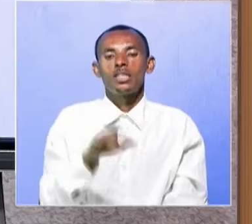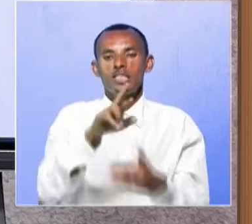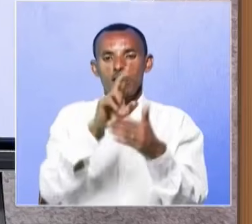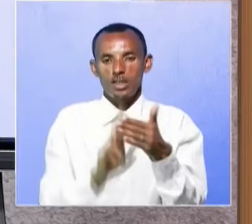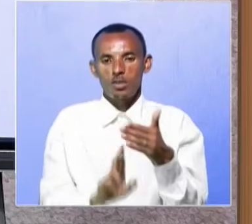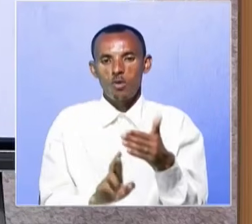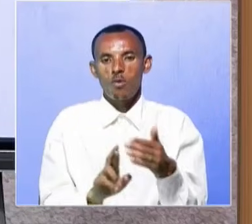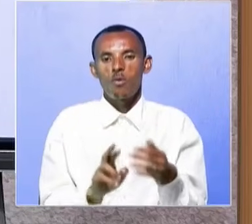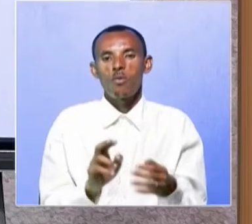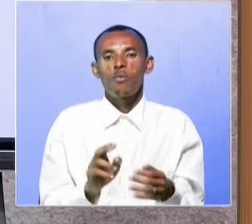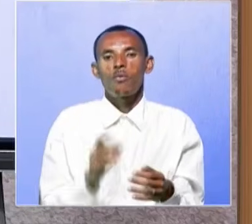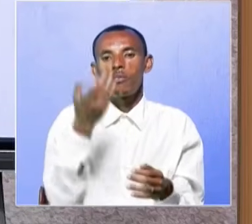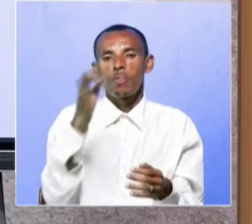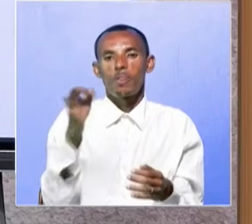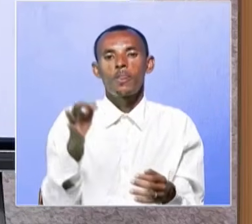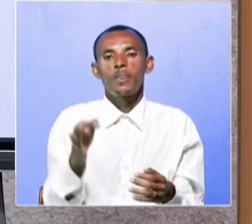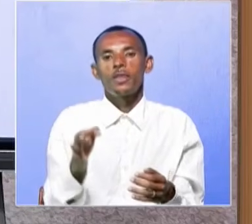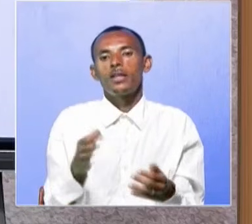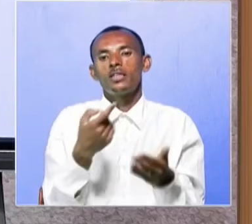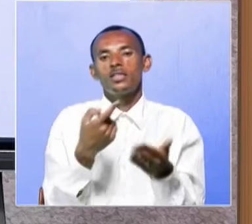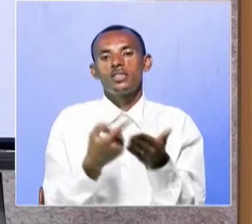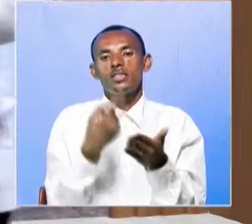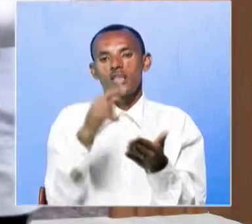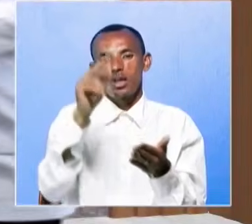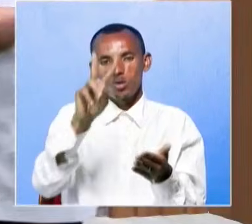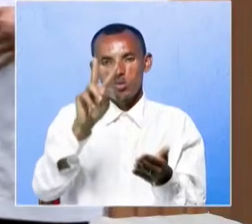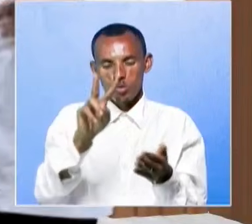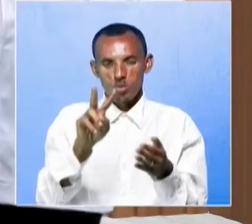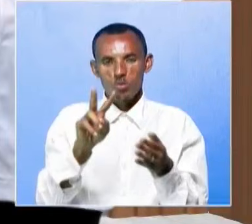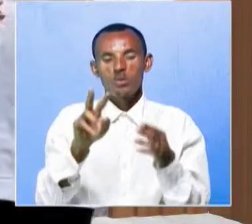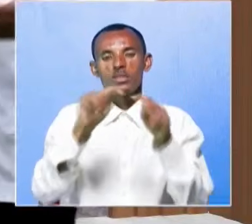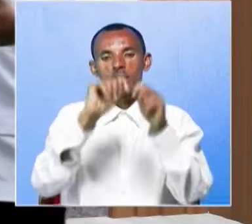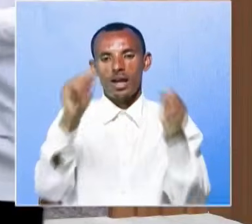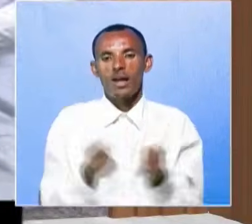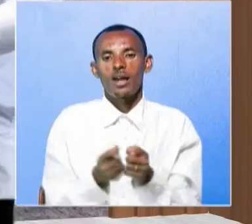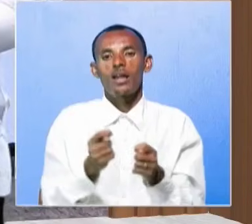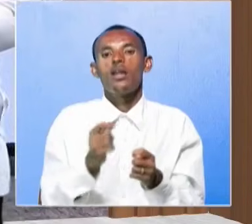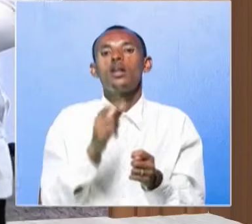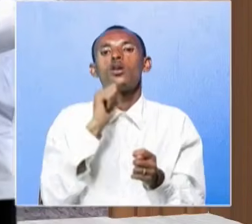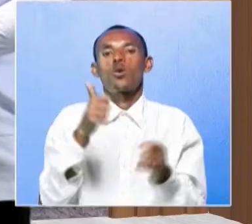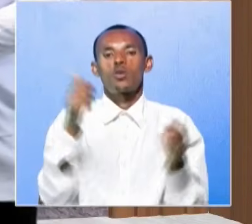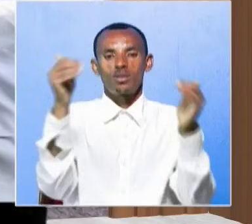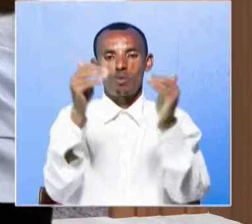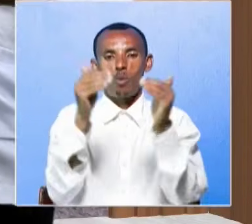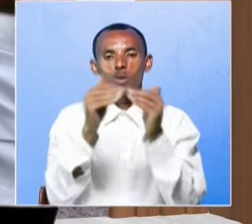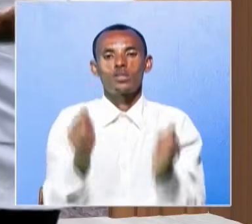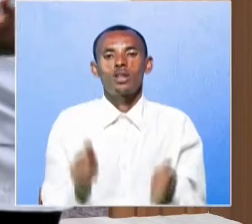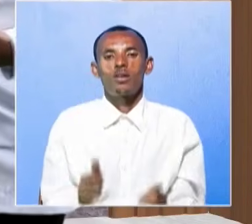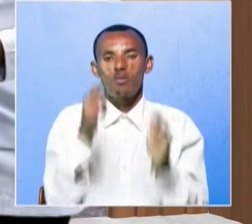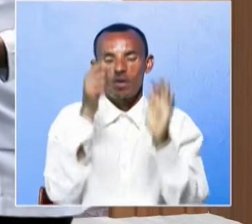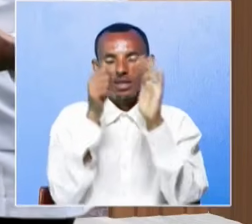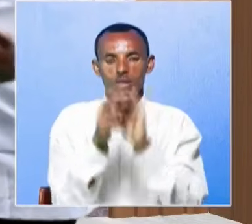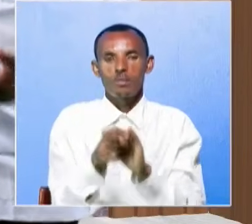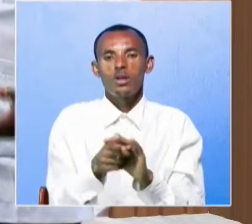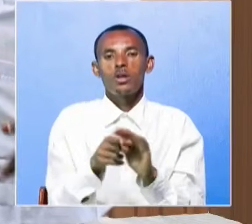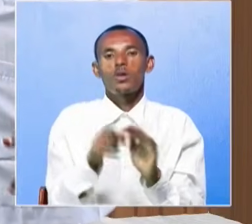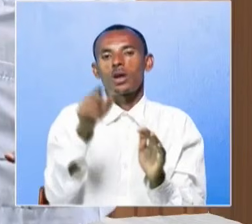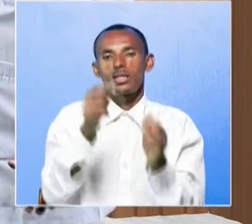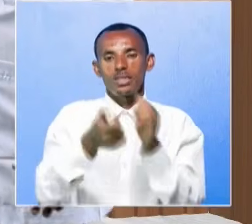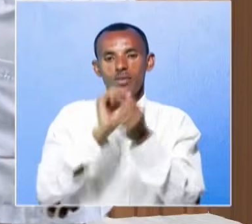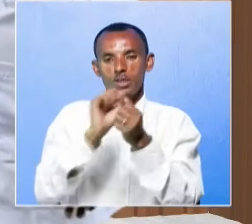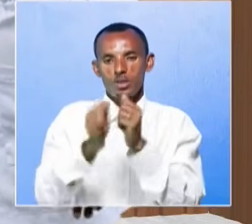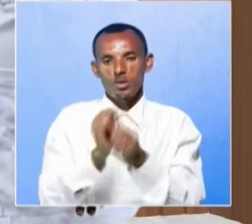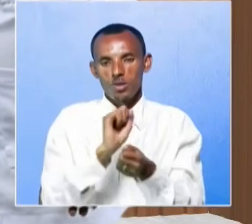of the two triangles will not be proportional, right? For example, you can